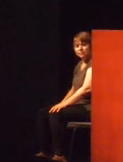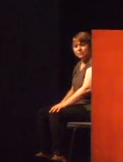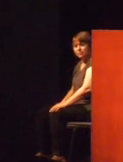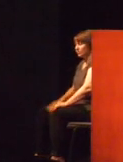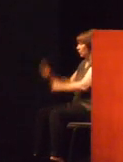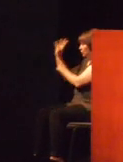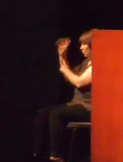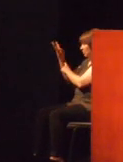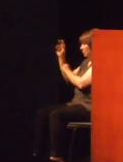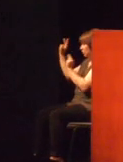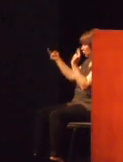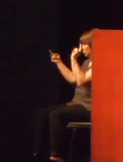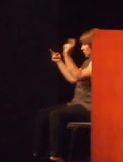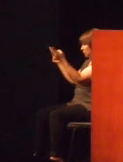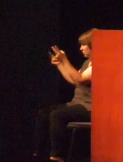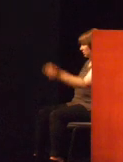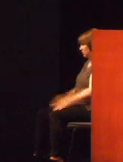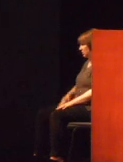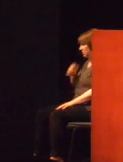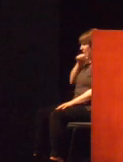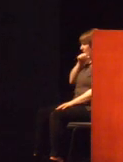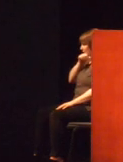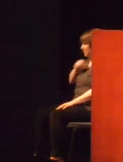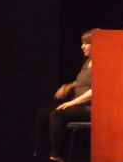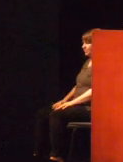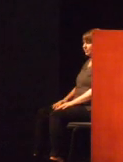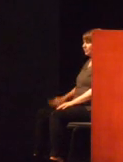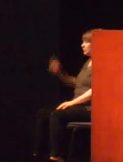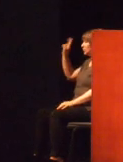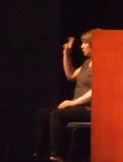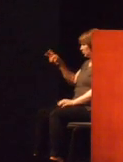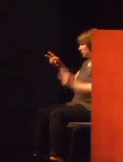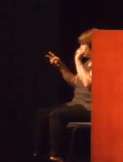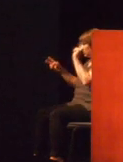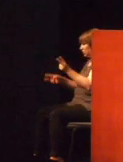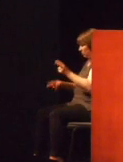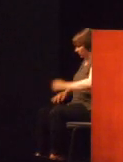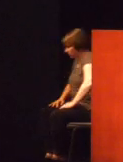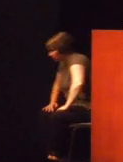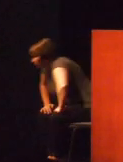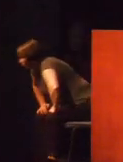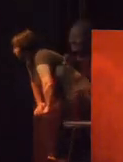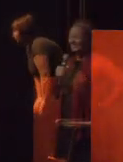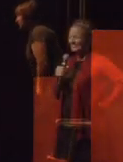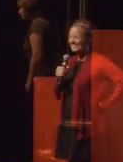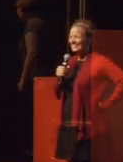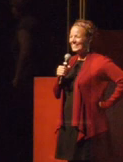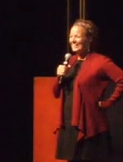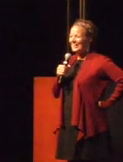give you 4 minutes and I'll let you know when the halfway point is. So the first person will have 2 minutes to answer the question and then the second person will have